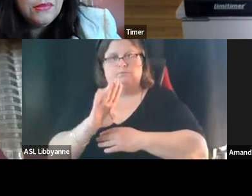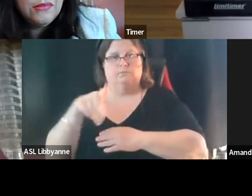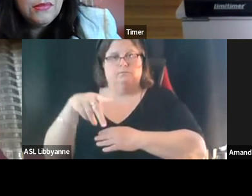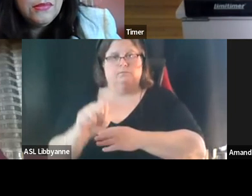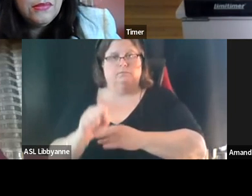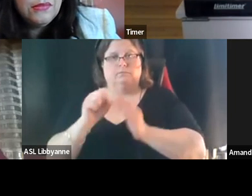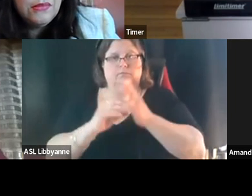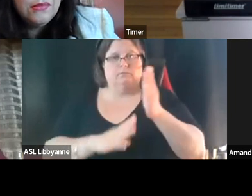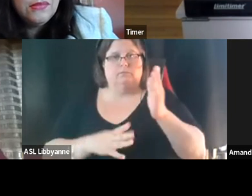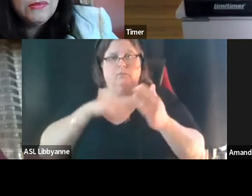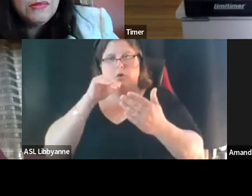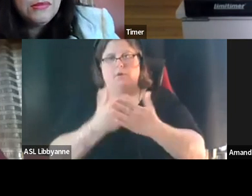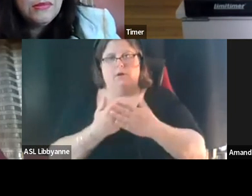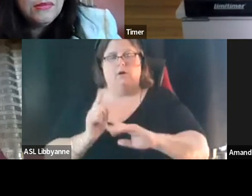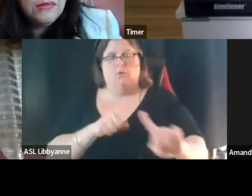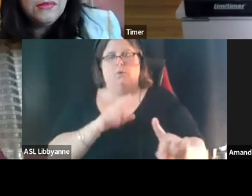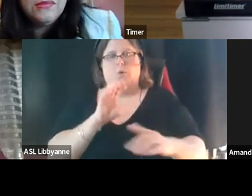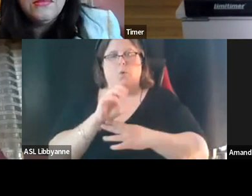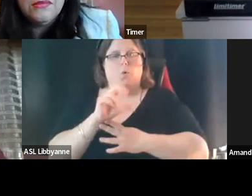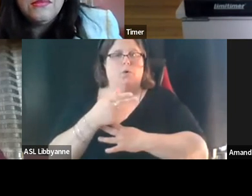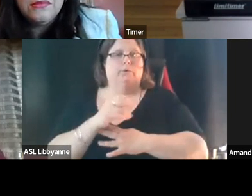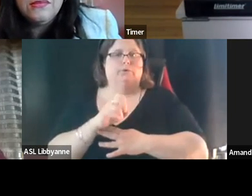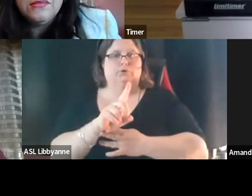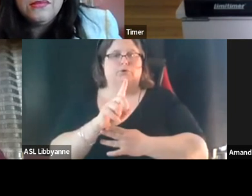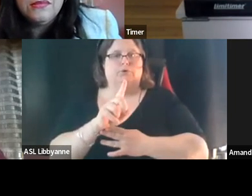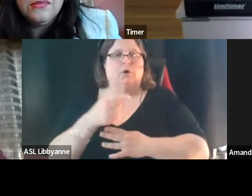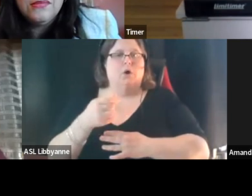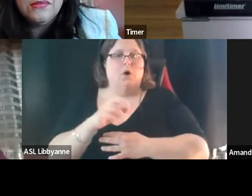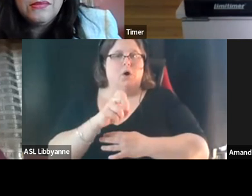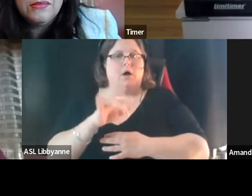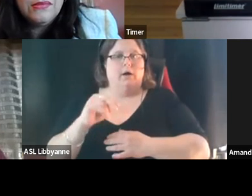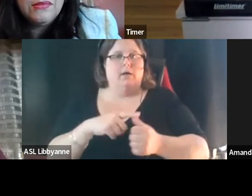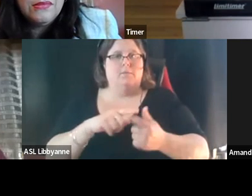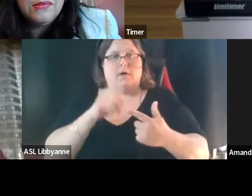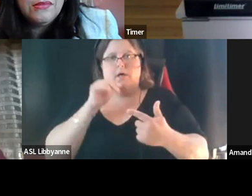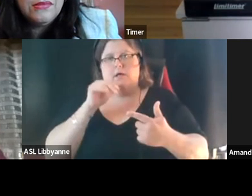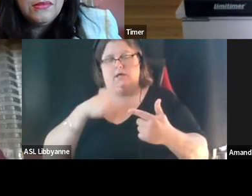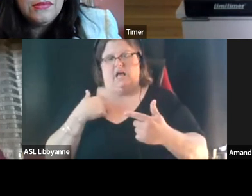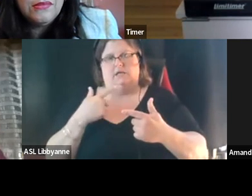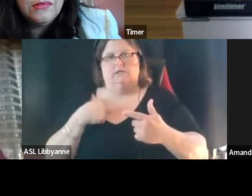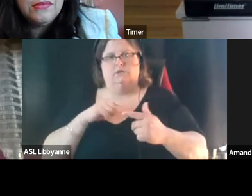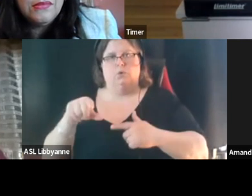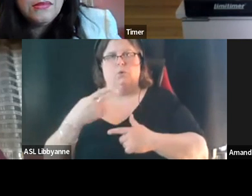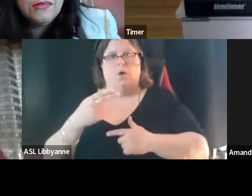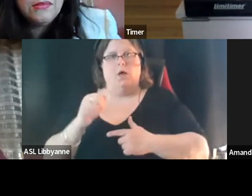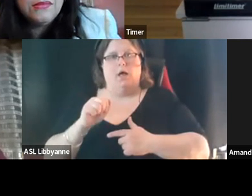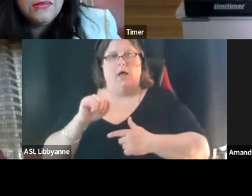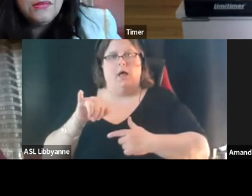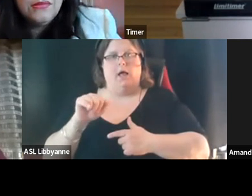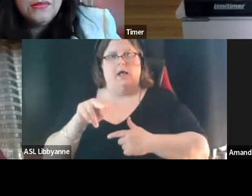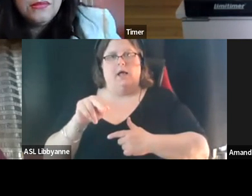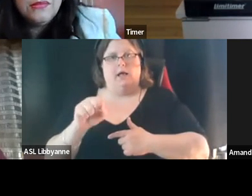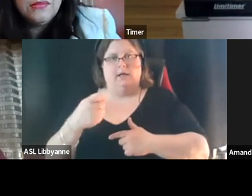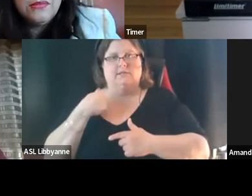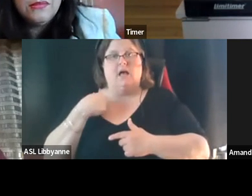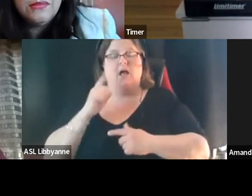my daughter goes to Orchard Garden School, and my youngest goes to Haynes EEC. I am a product of Boston Public School.